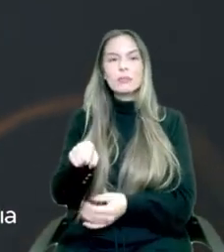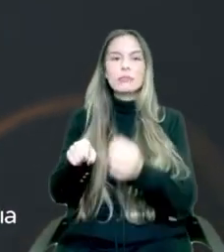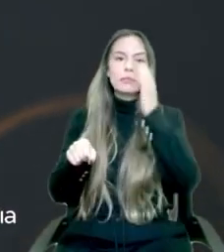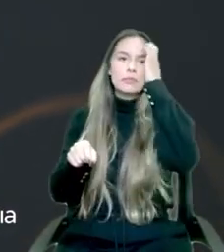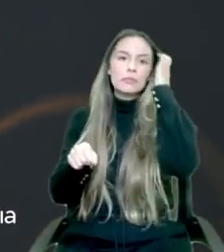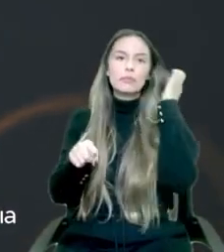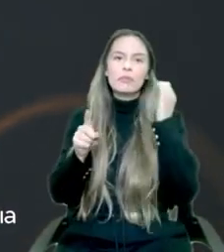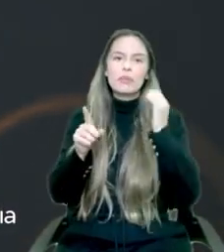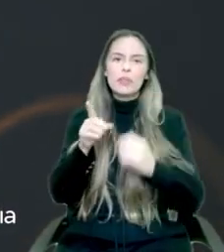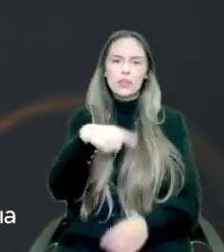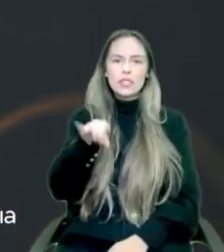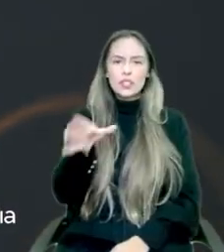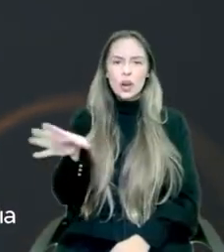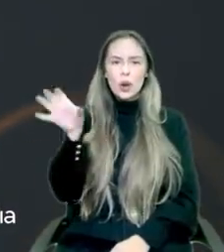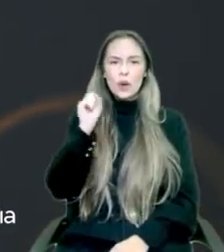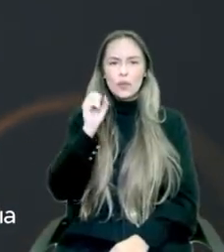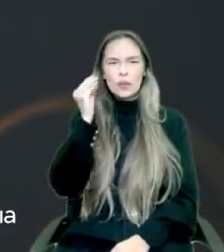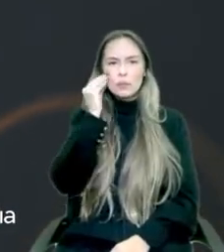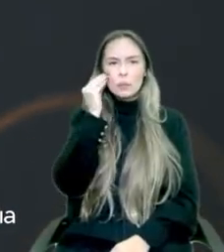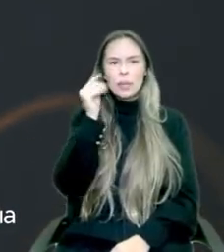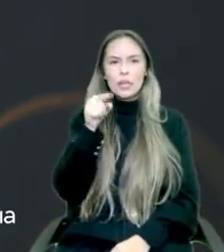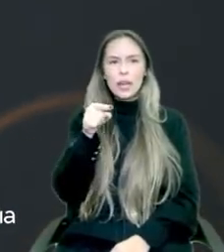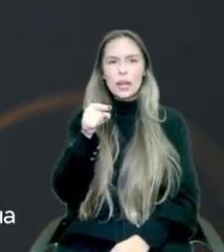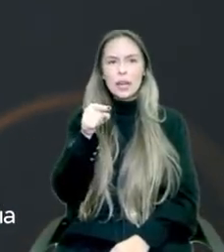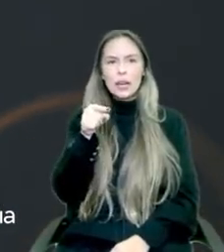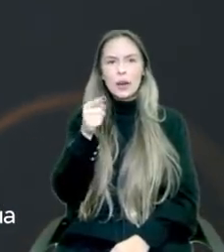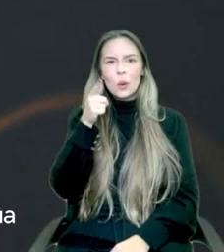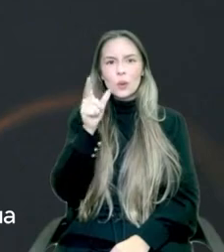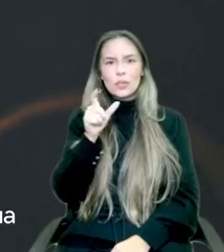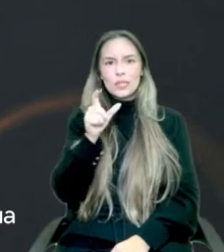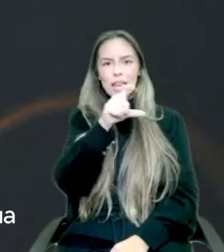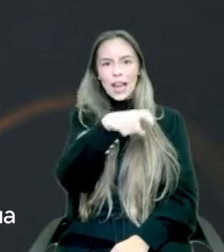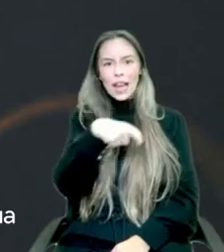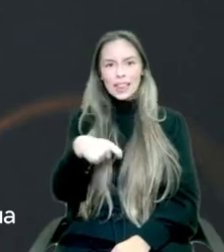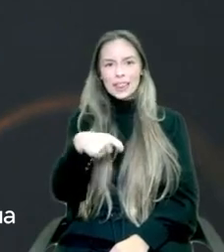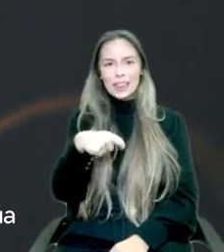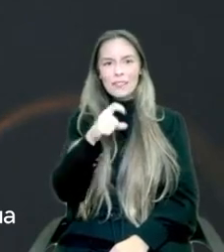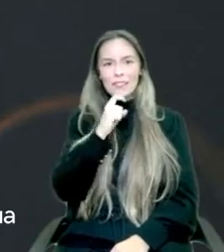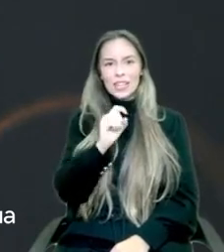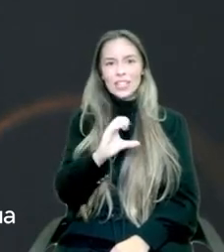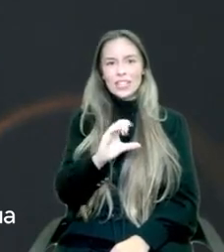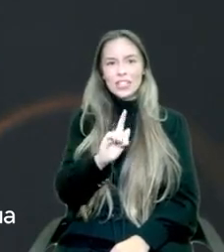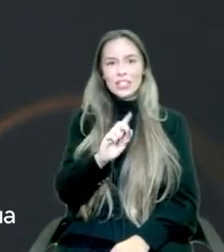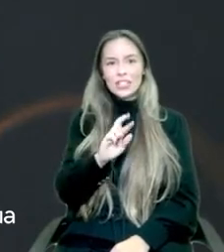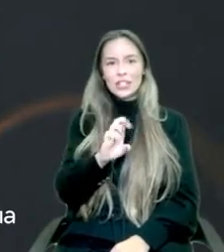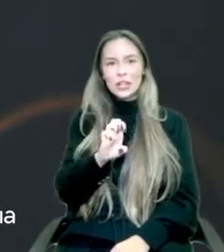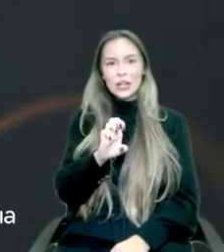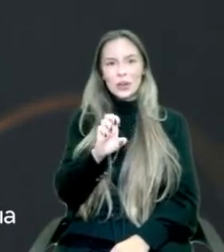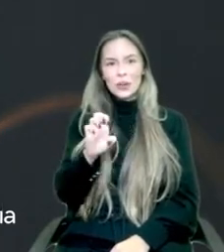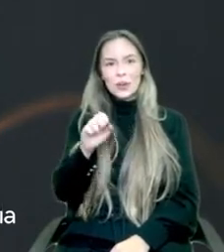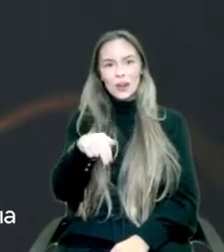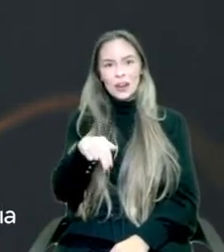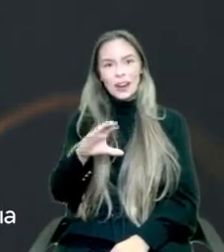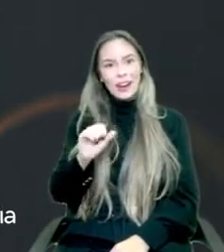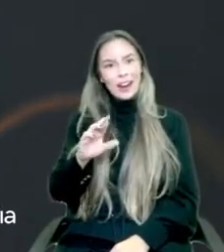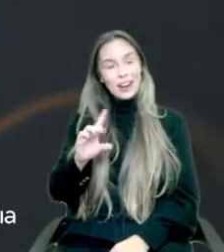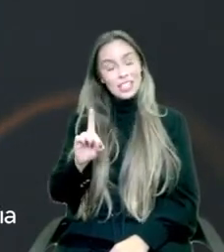have ever tried to get a green card, I apologize. That was us.